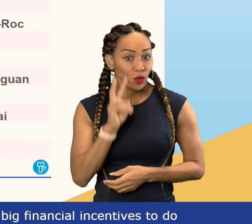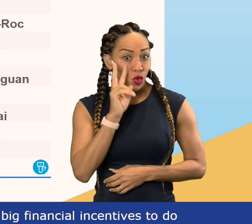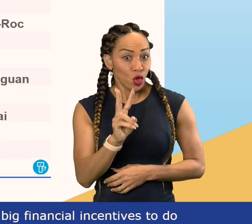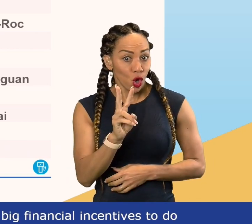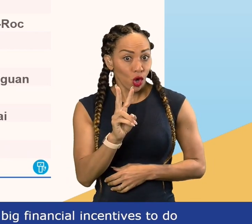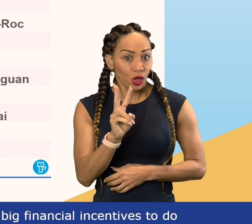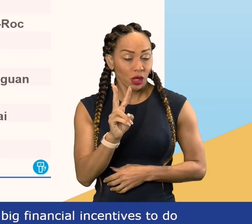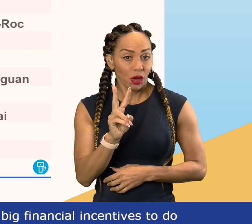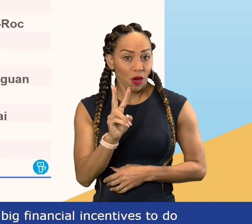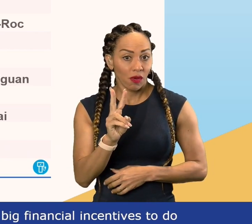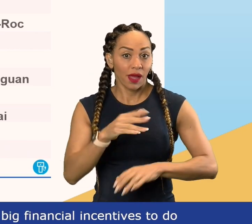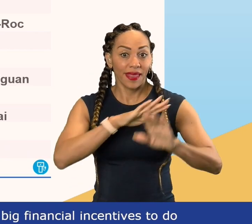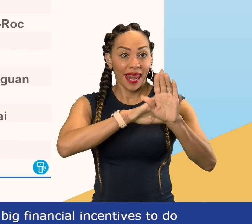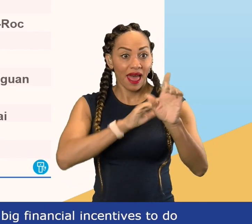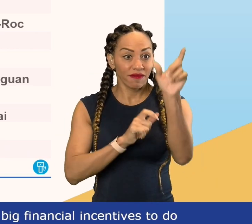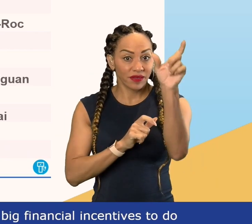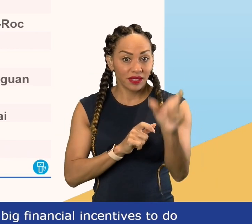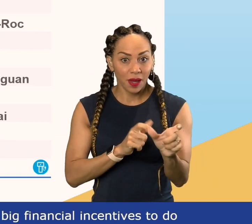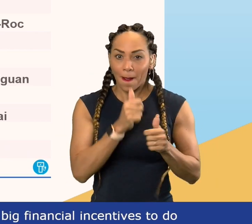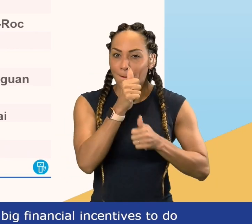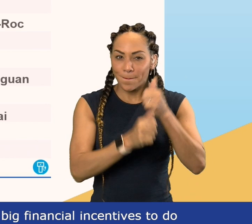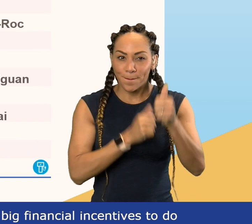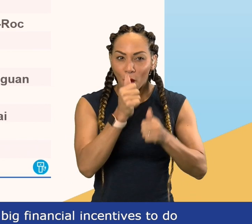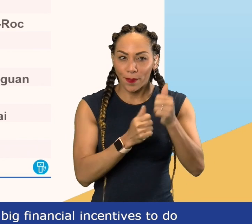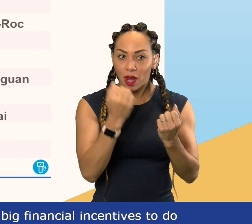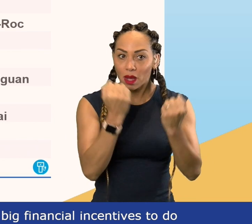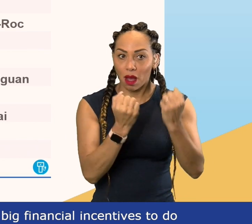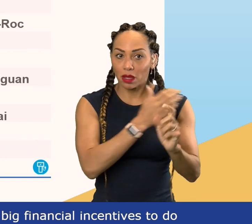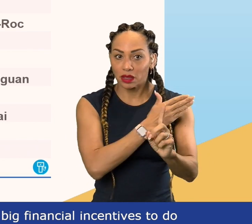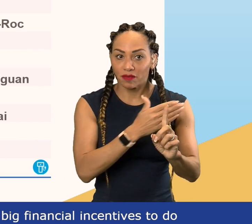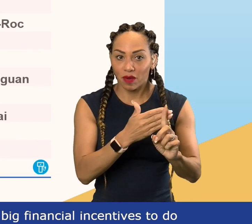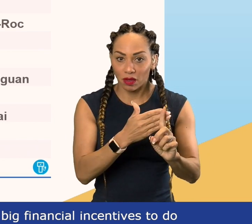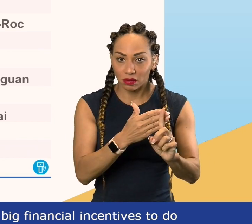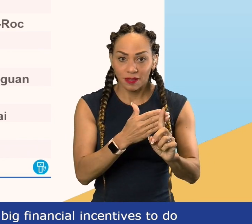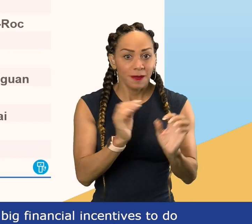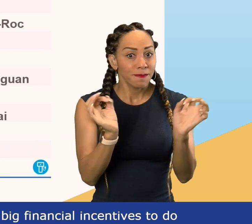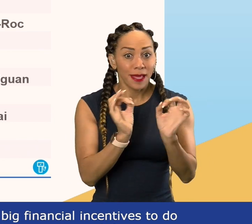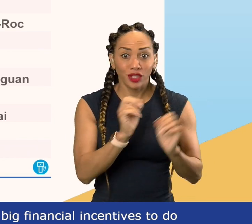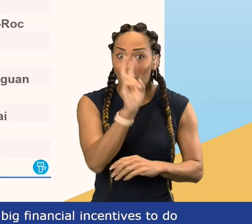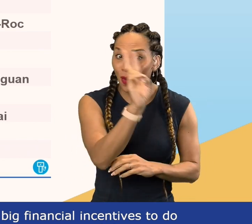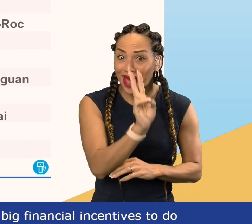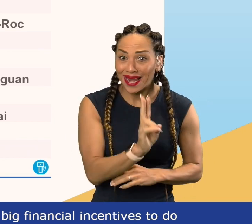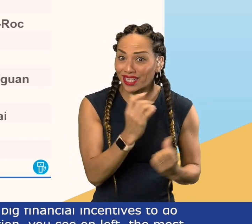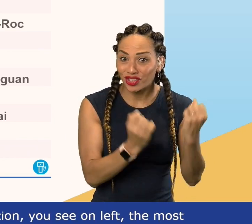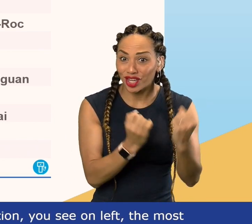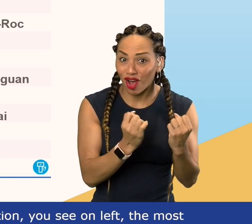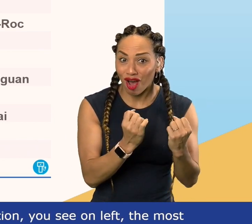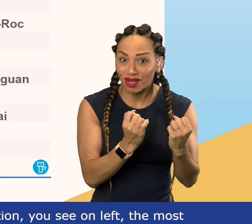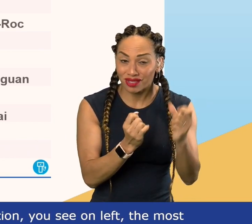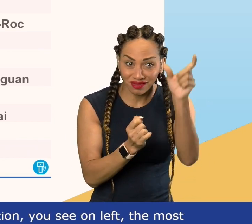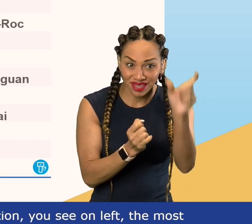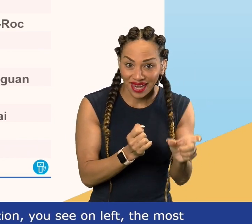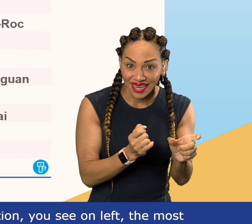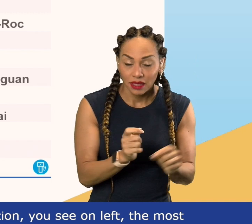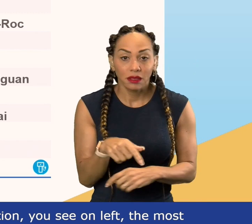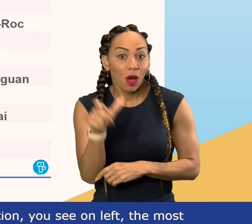you will see that is the most popular cars so far this year, and there's not a single electric car among them. On the right is the top 10 most